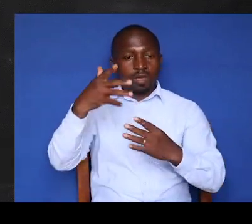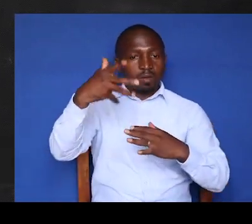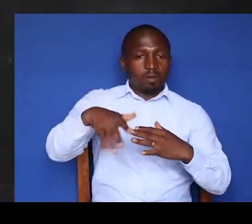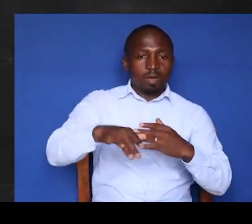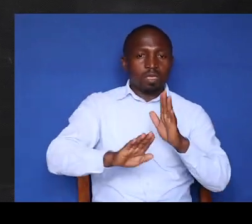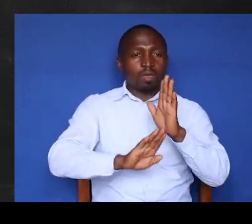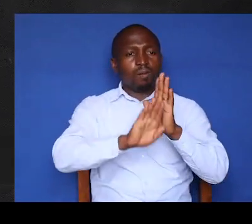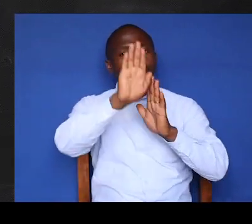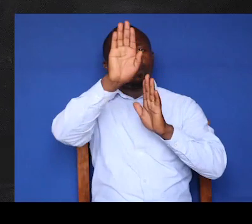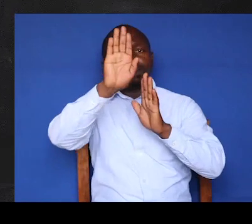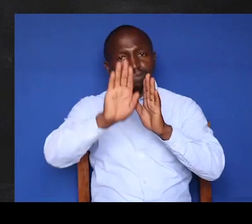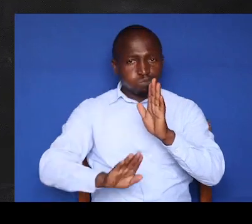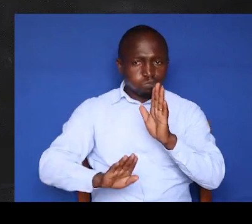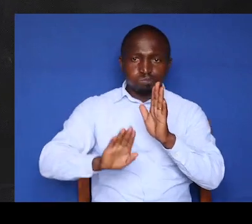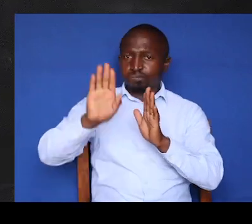low.